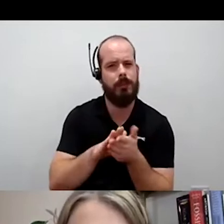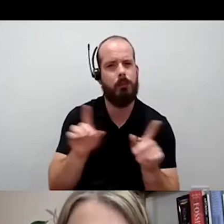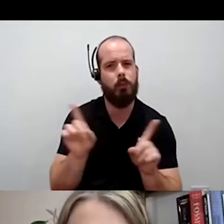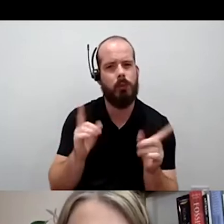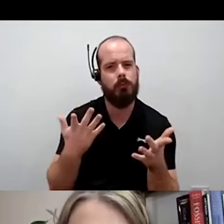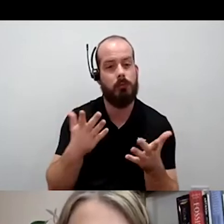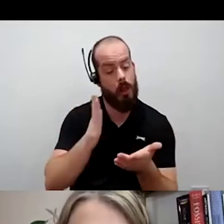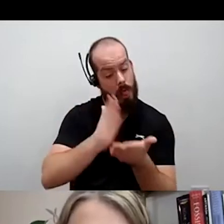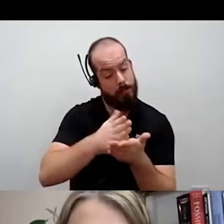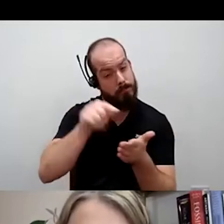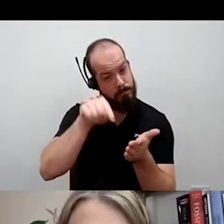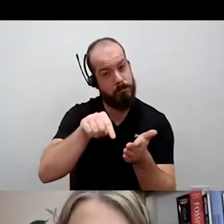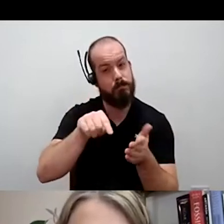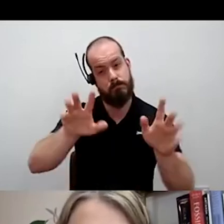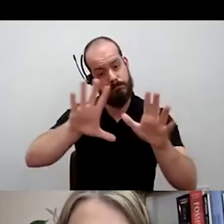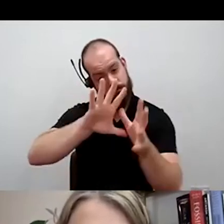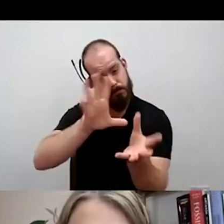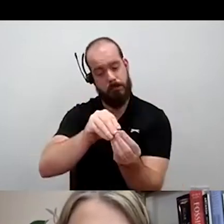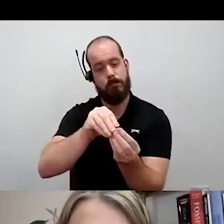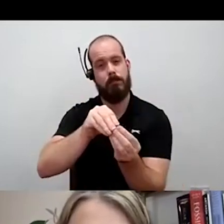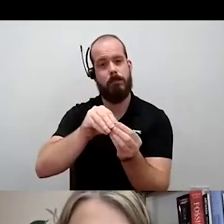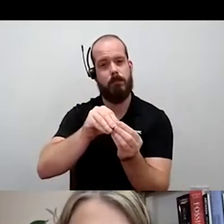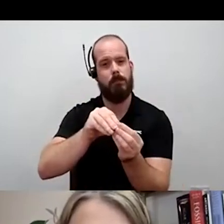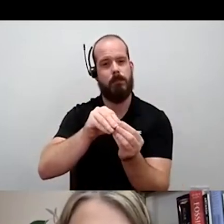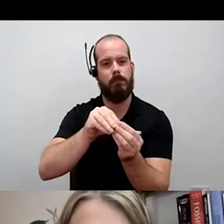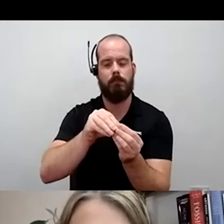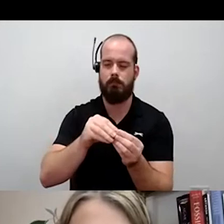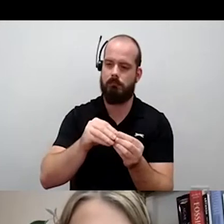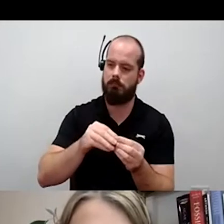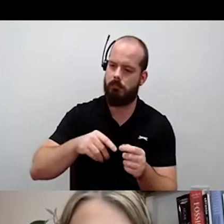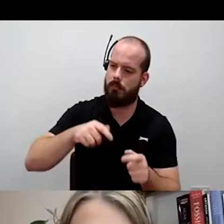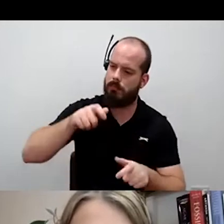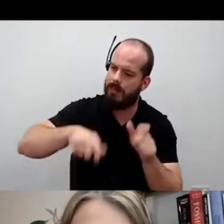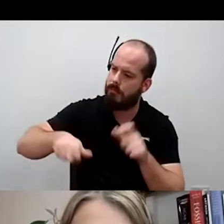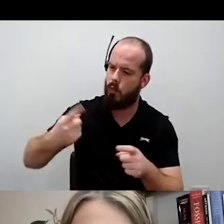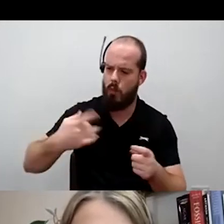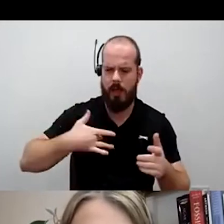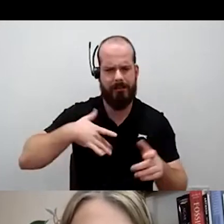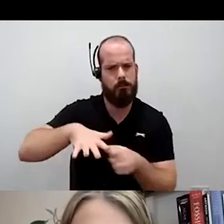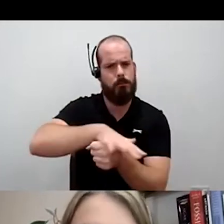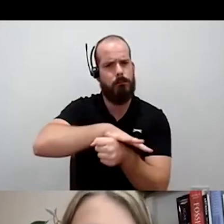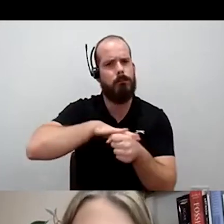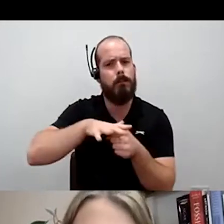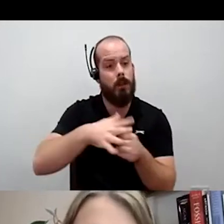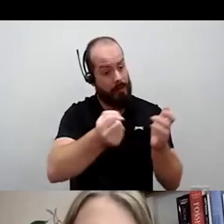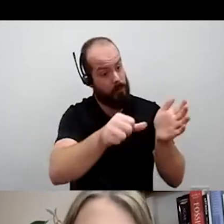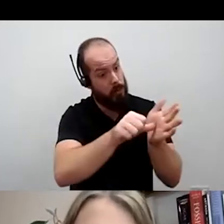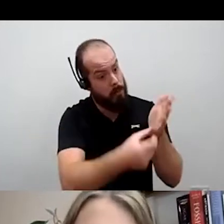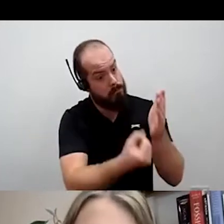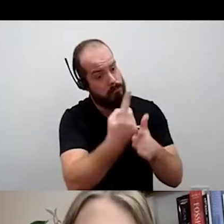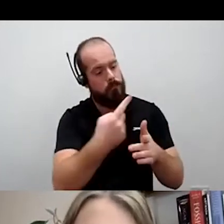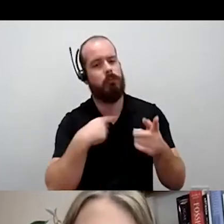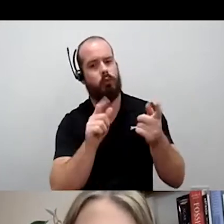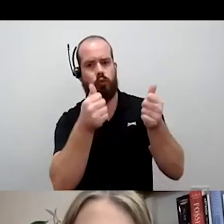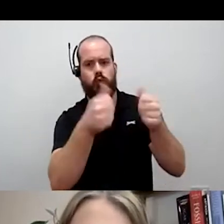the answer of citizens, of people, to a problem. When I look at